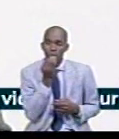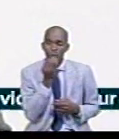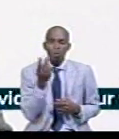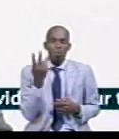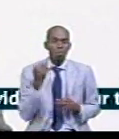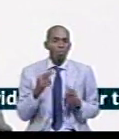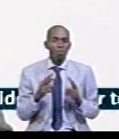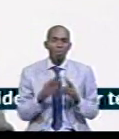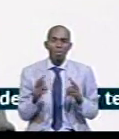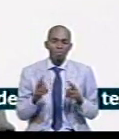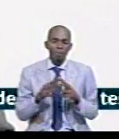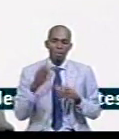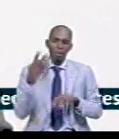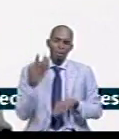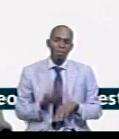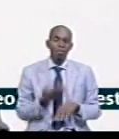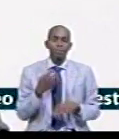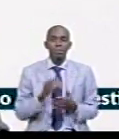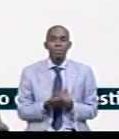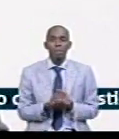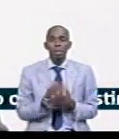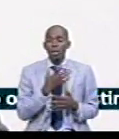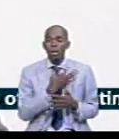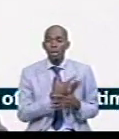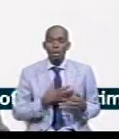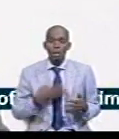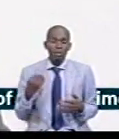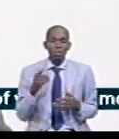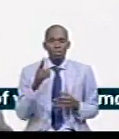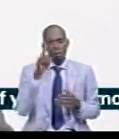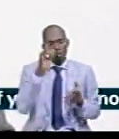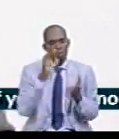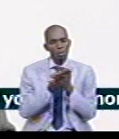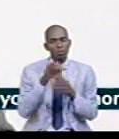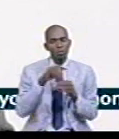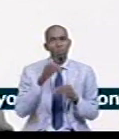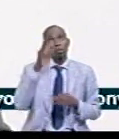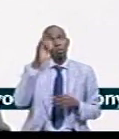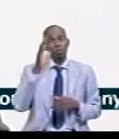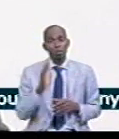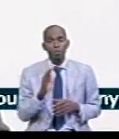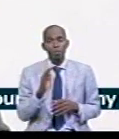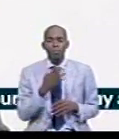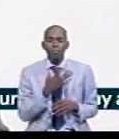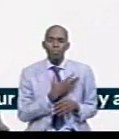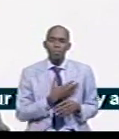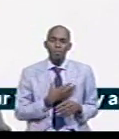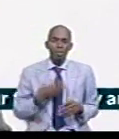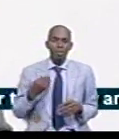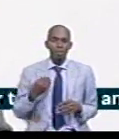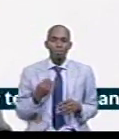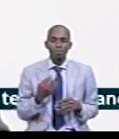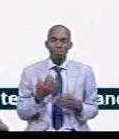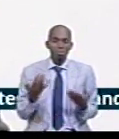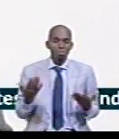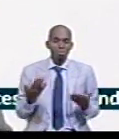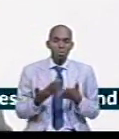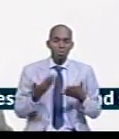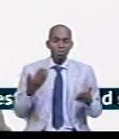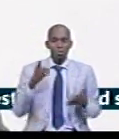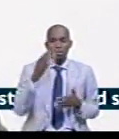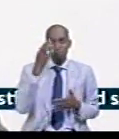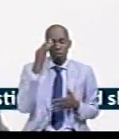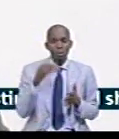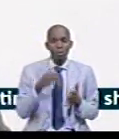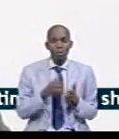very difficult. So I believed God, I trusted God. And lo and behold, before the